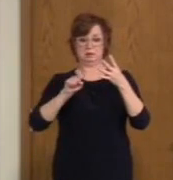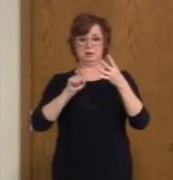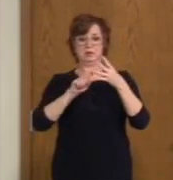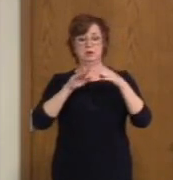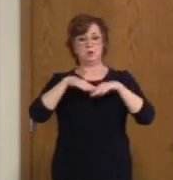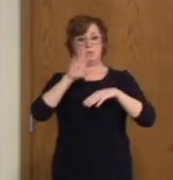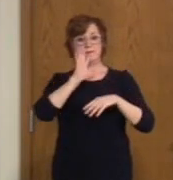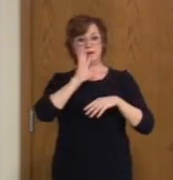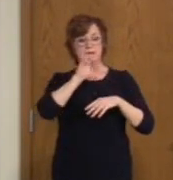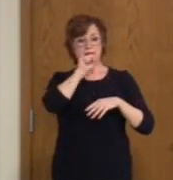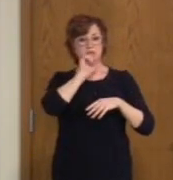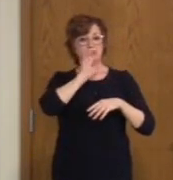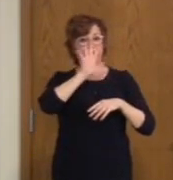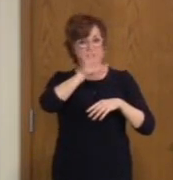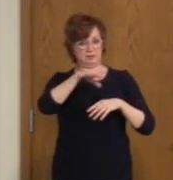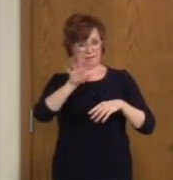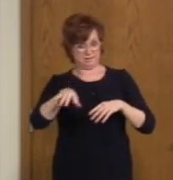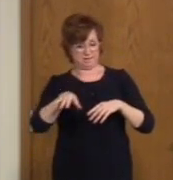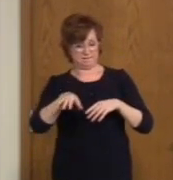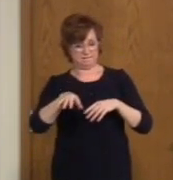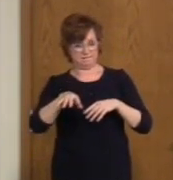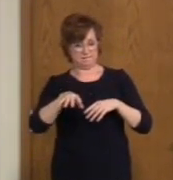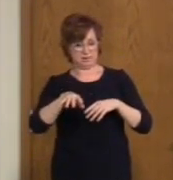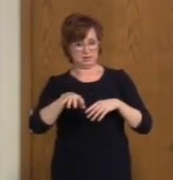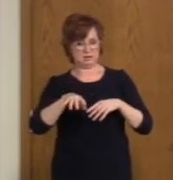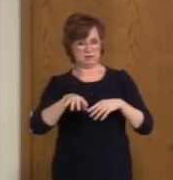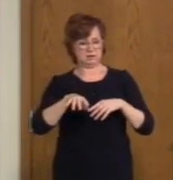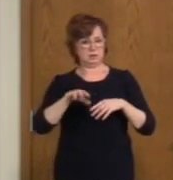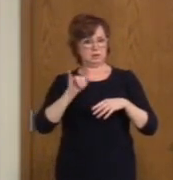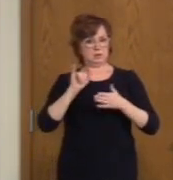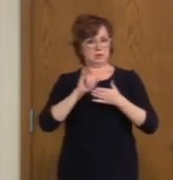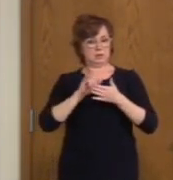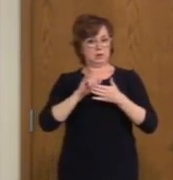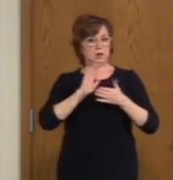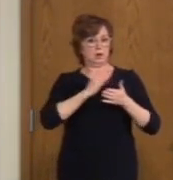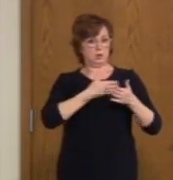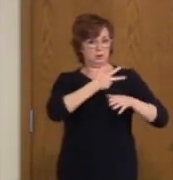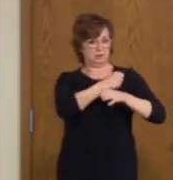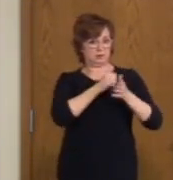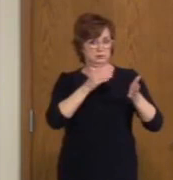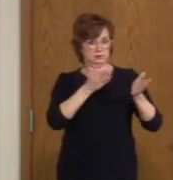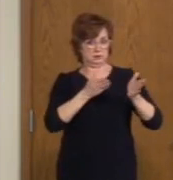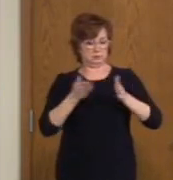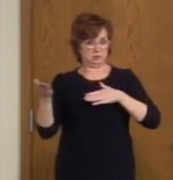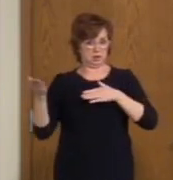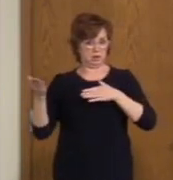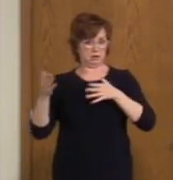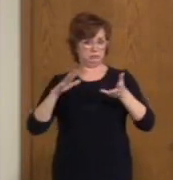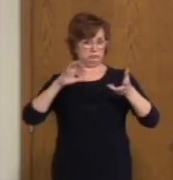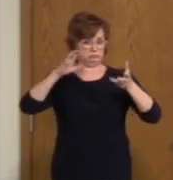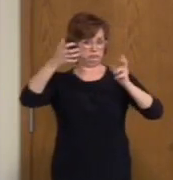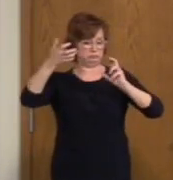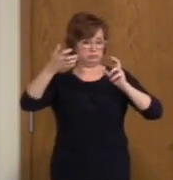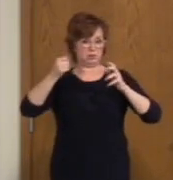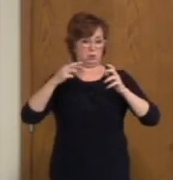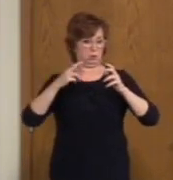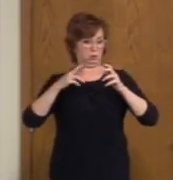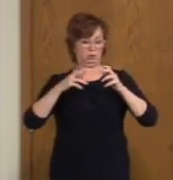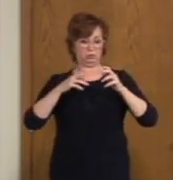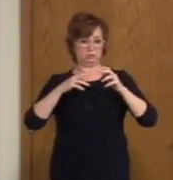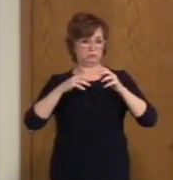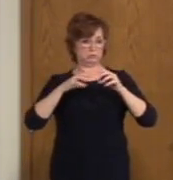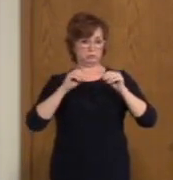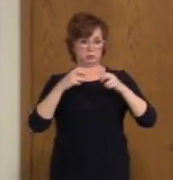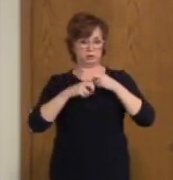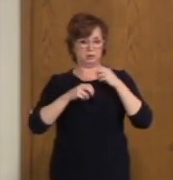over 55, how does that impact our vaccine delivery plan going forward? And do you think this might raise some concerns, this back and